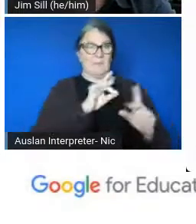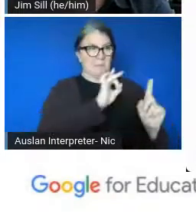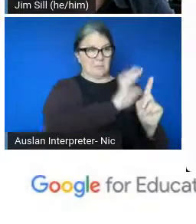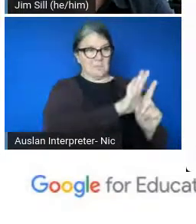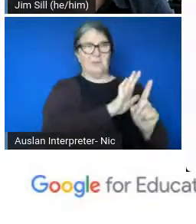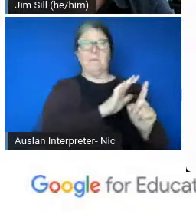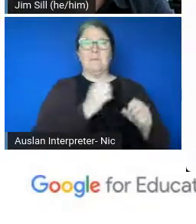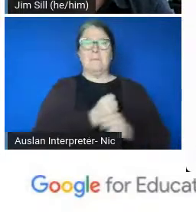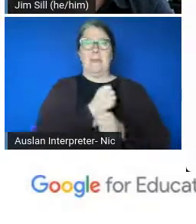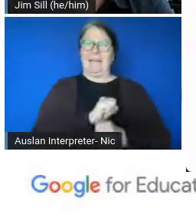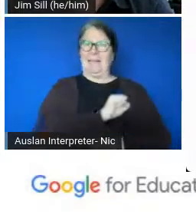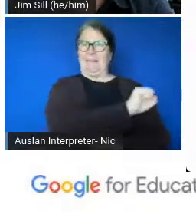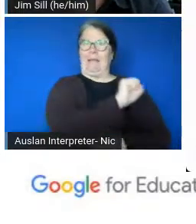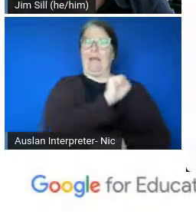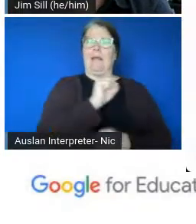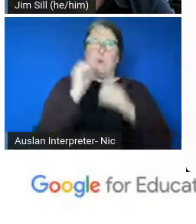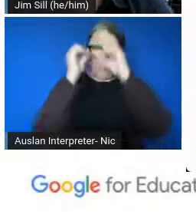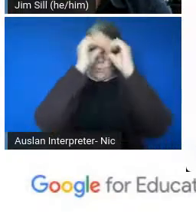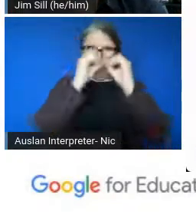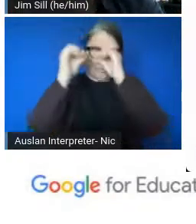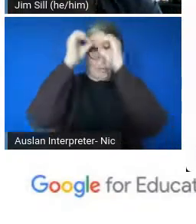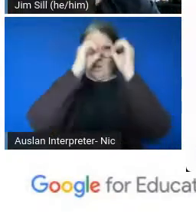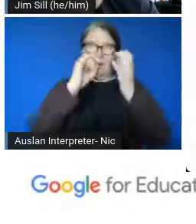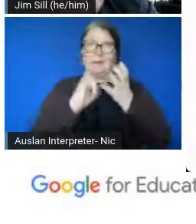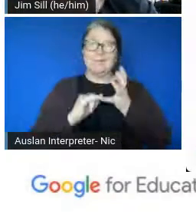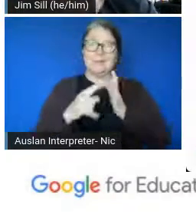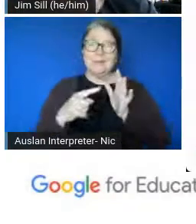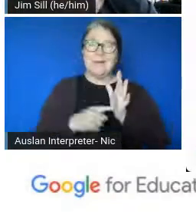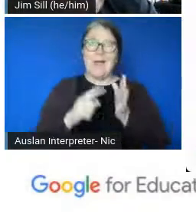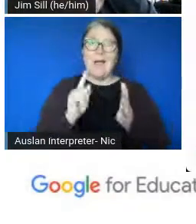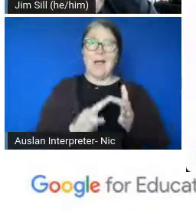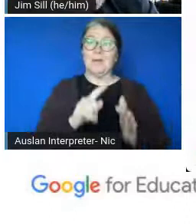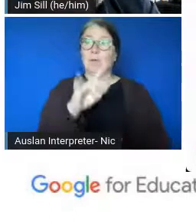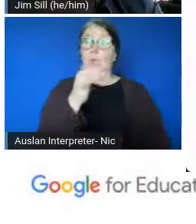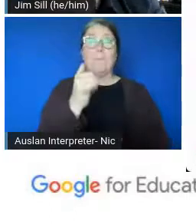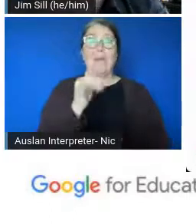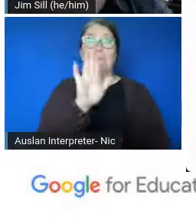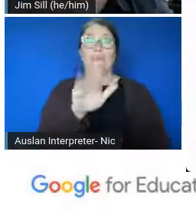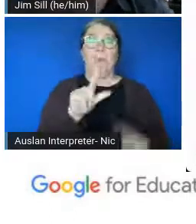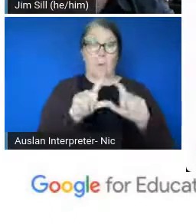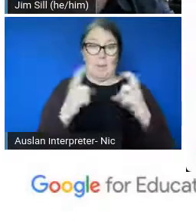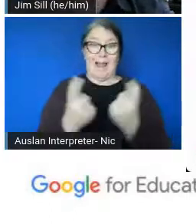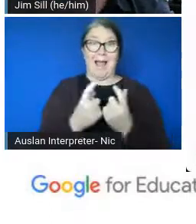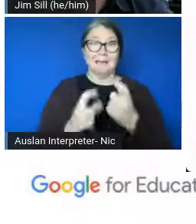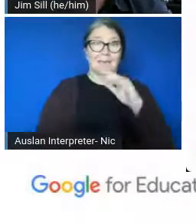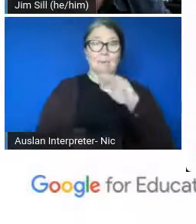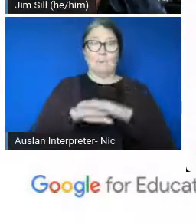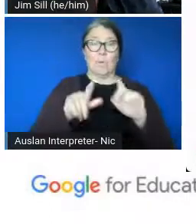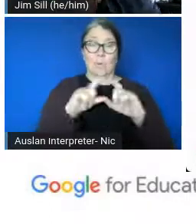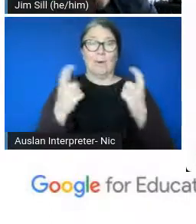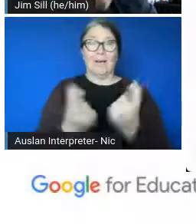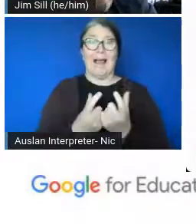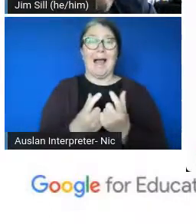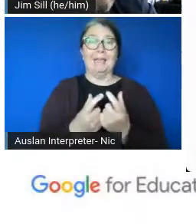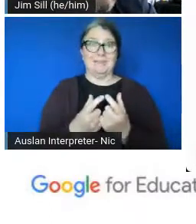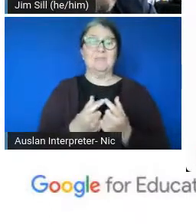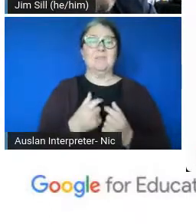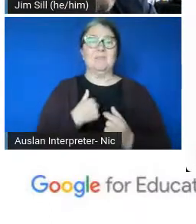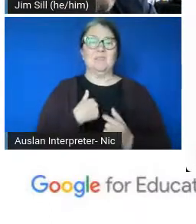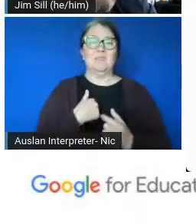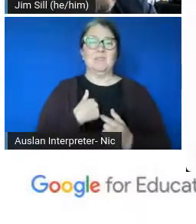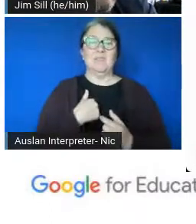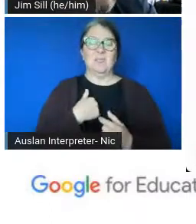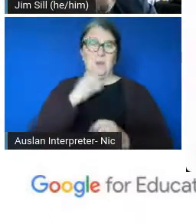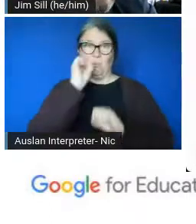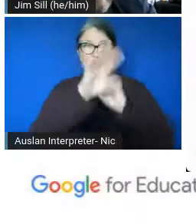the students, you put in your whole class of students and you put up all of the prototypes and share it with an external